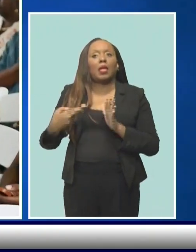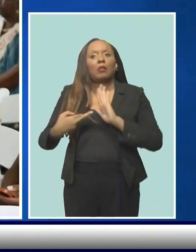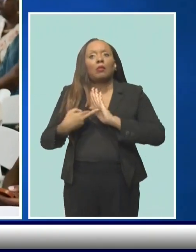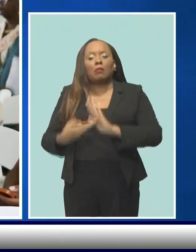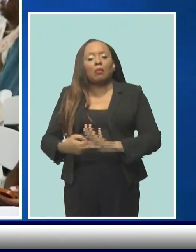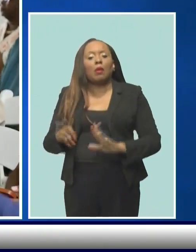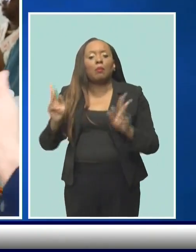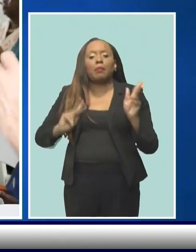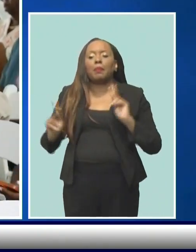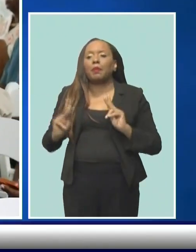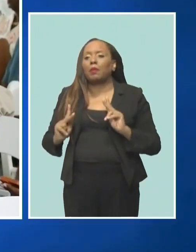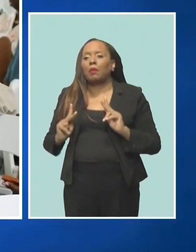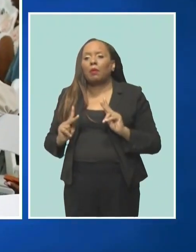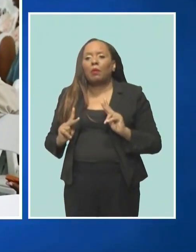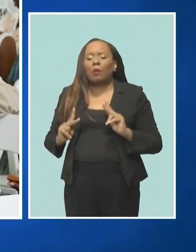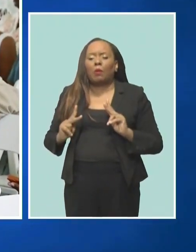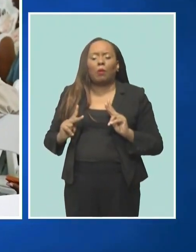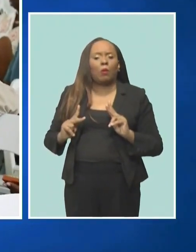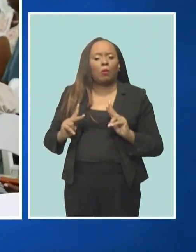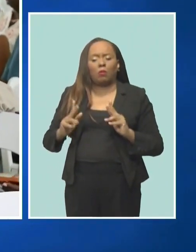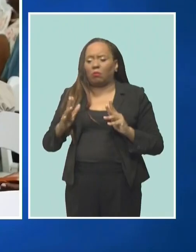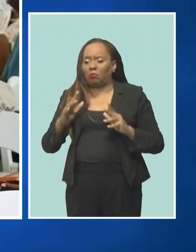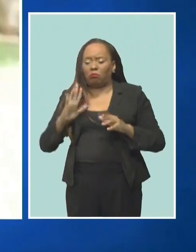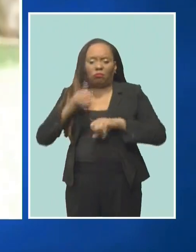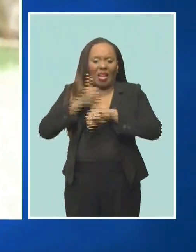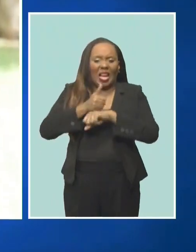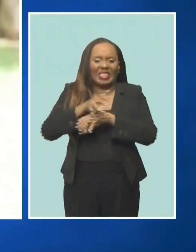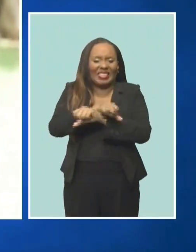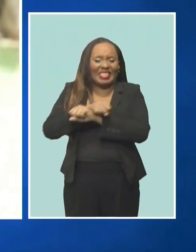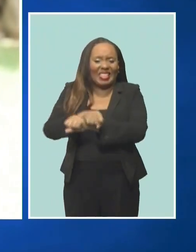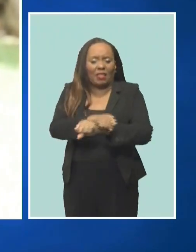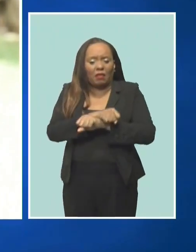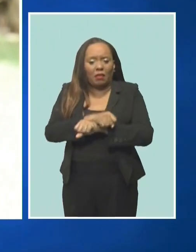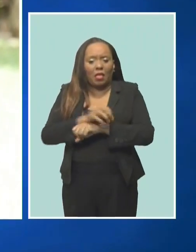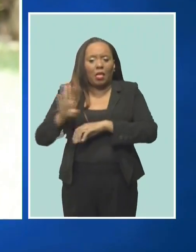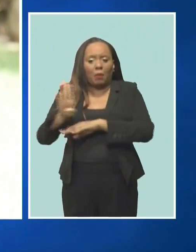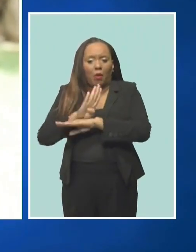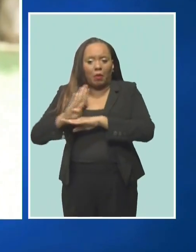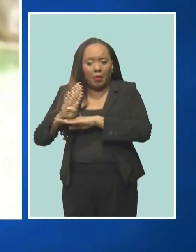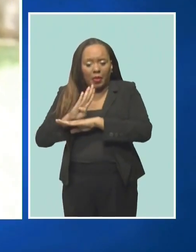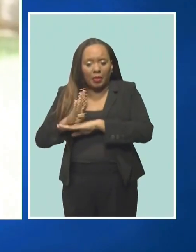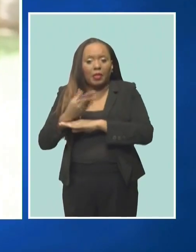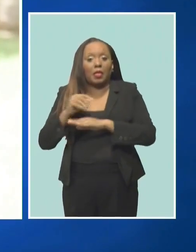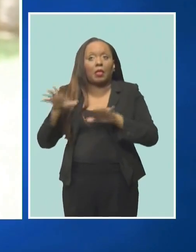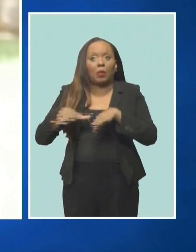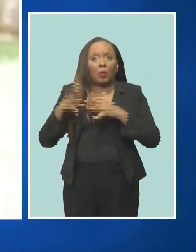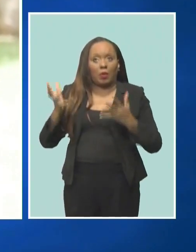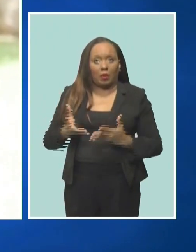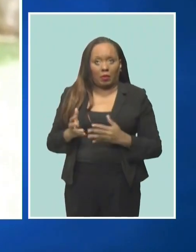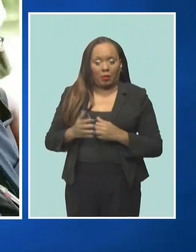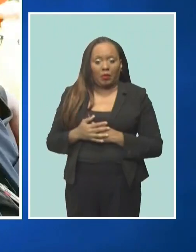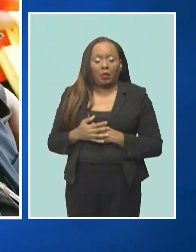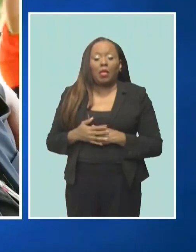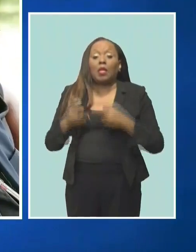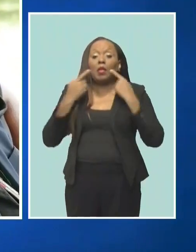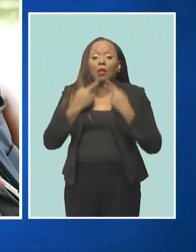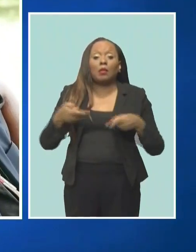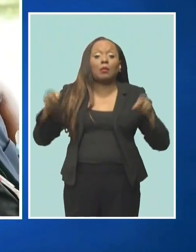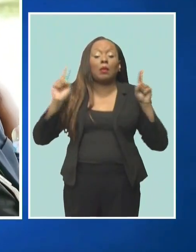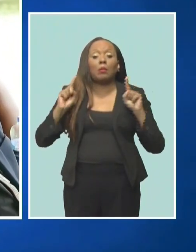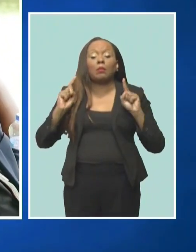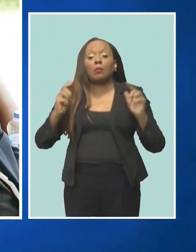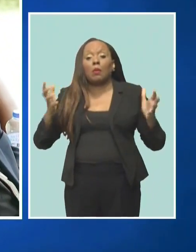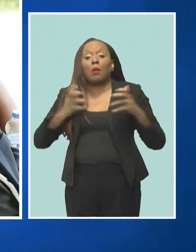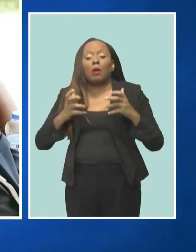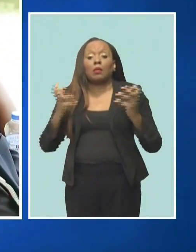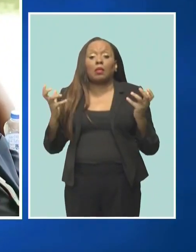in the Caribbean. And he notes last year, the Codrington Trust and USPG announced their intent to partner